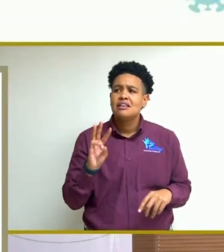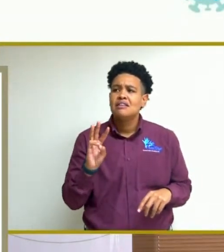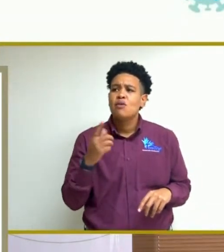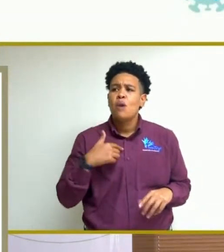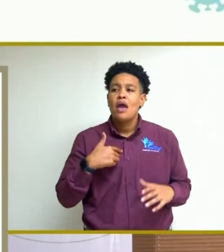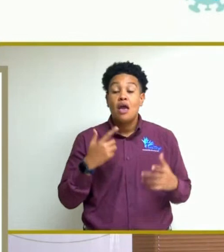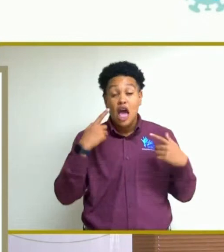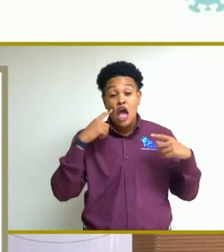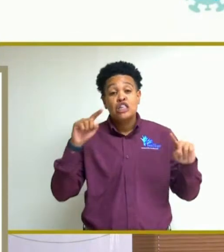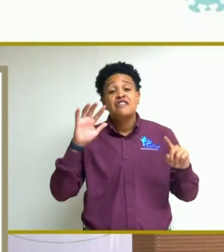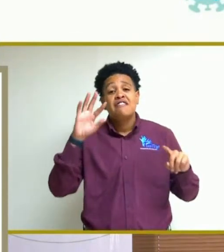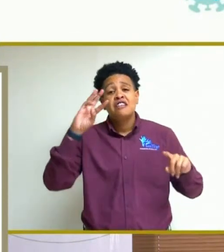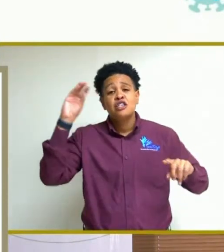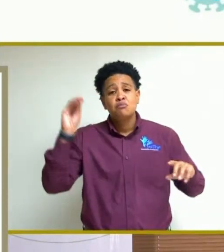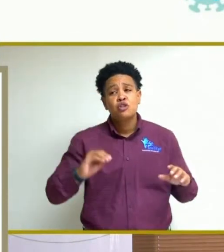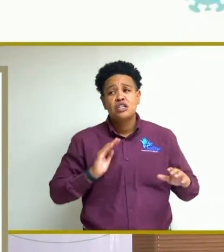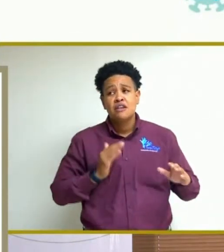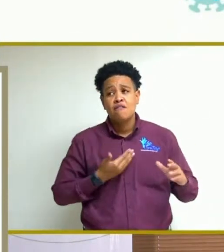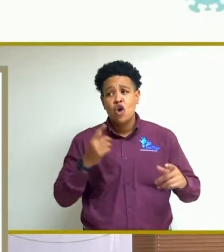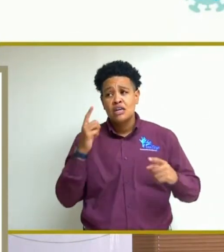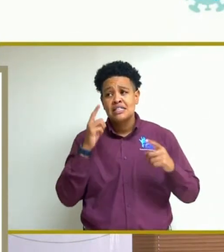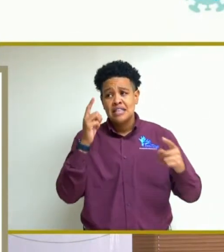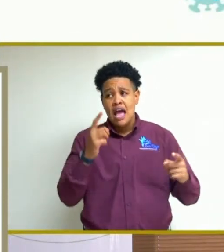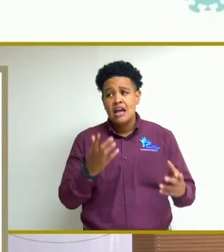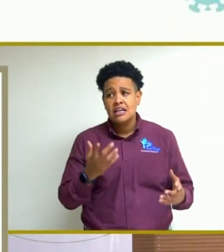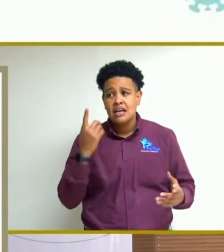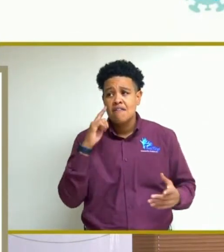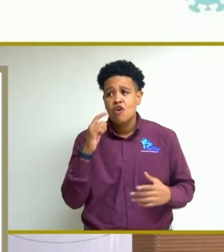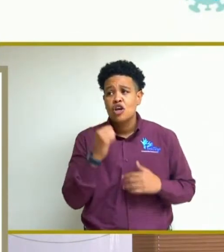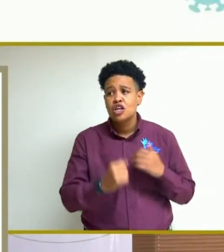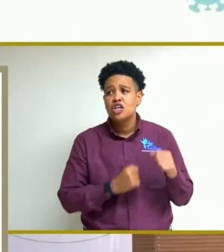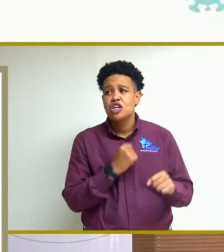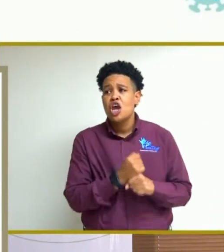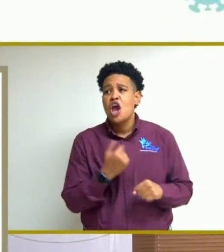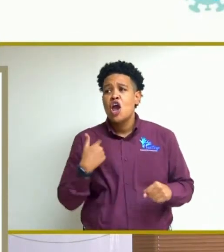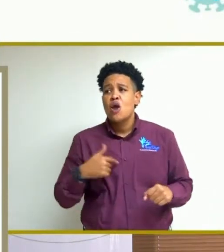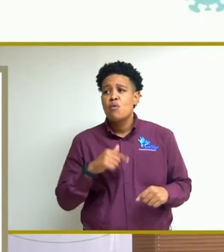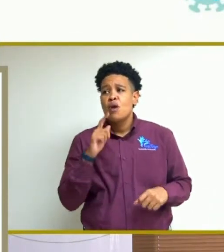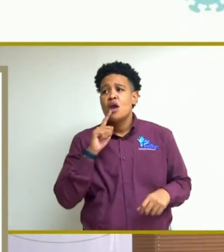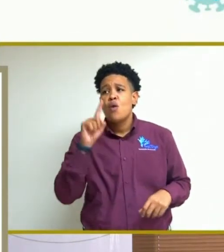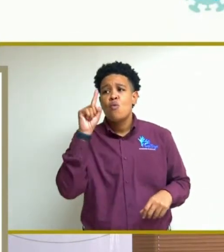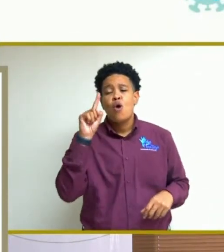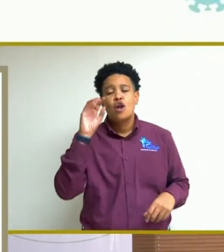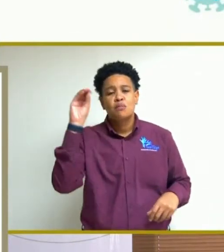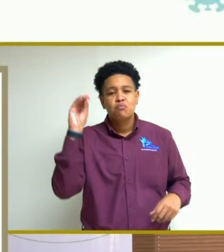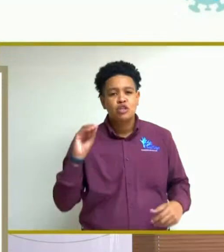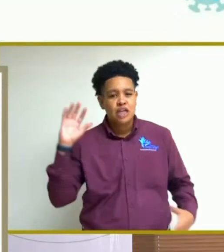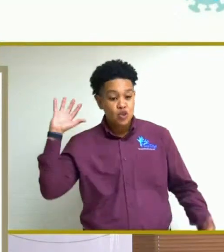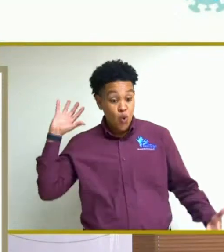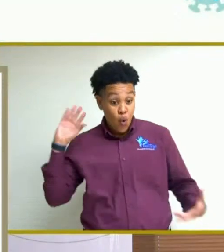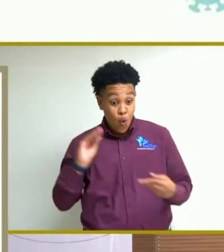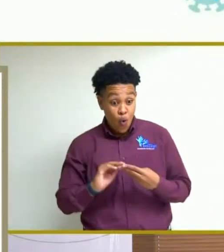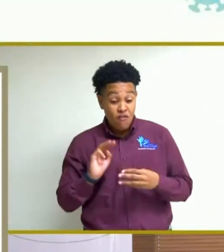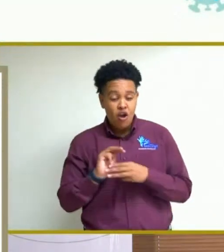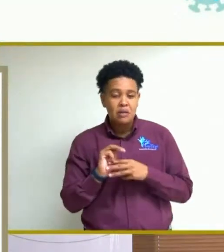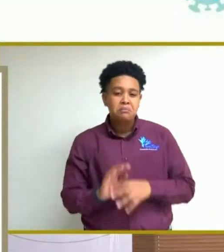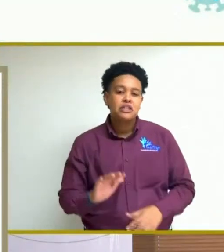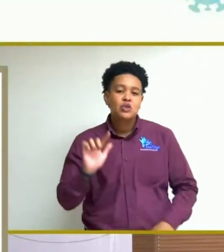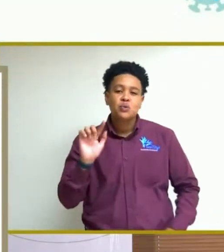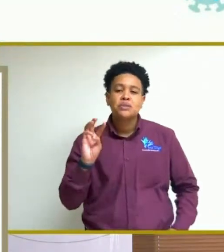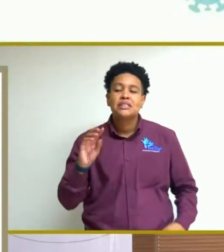achieved 56% of that target, and for the year, we are 1%. So overall, Minister,